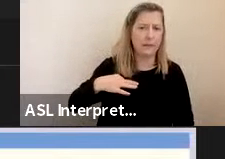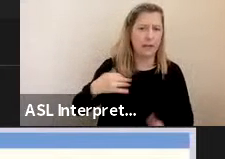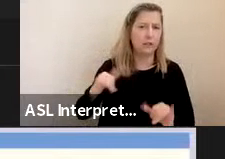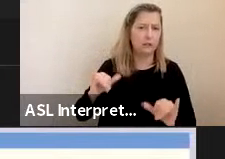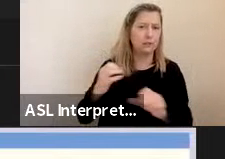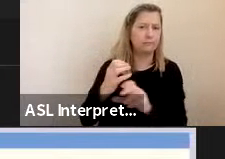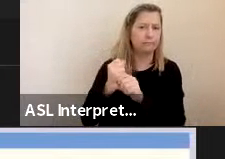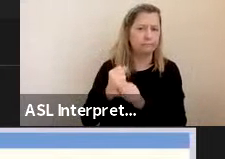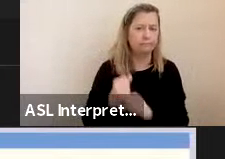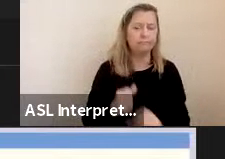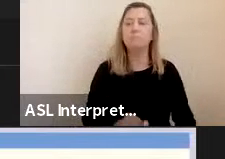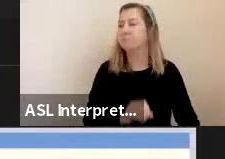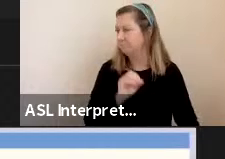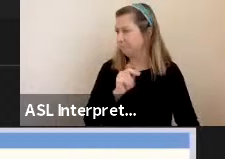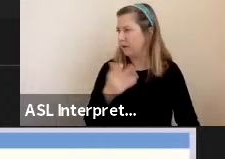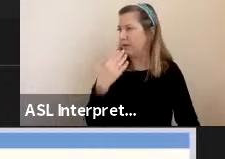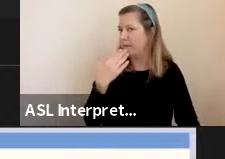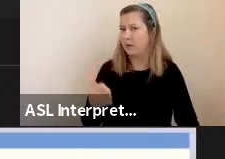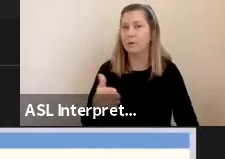Okay, thank you.